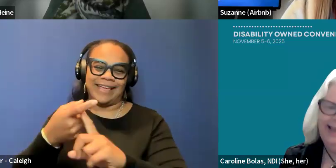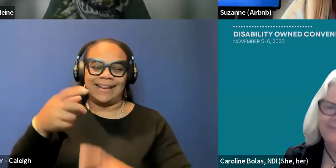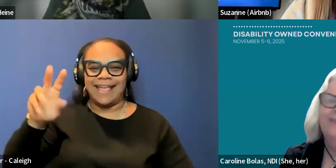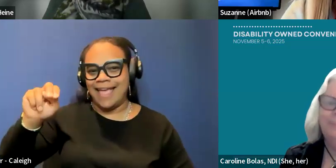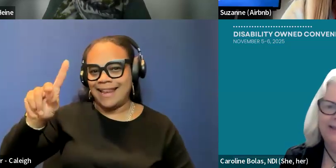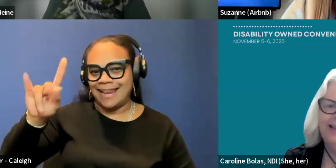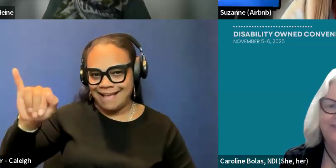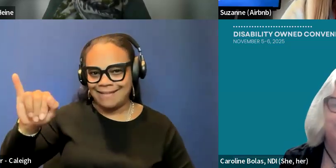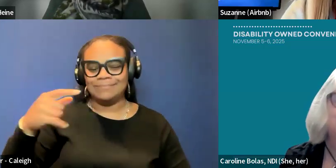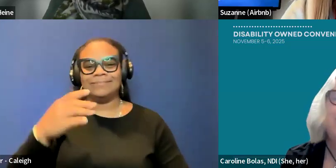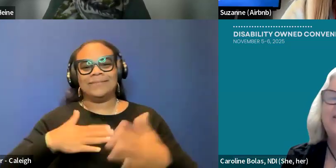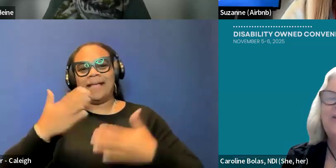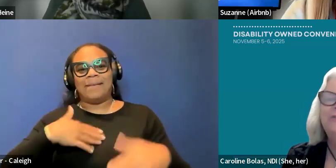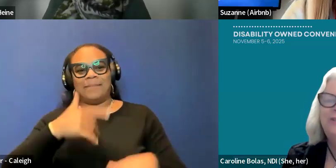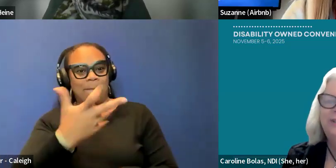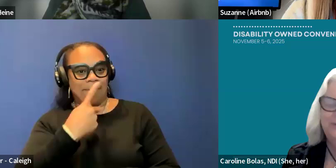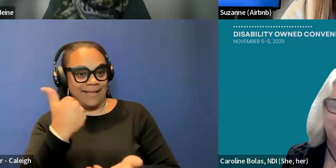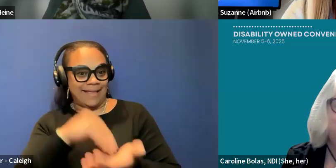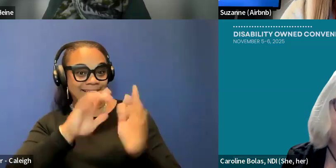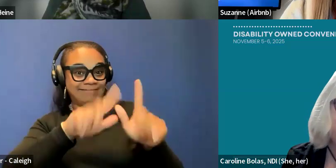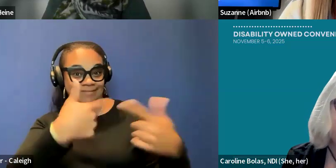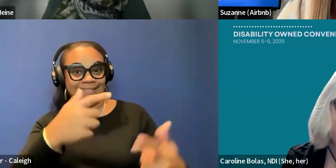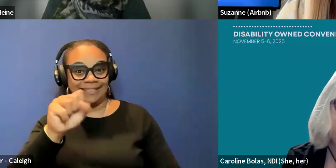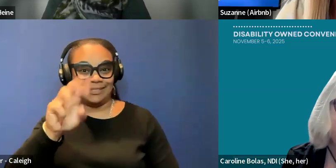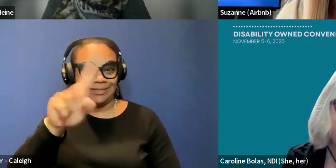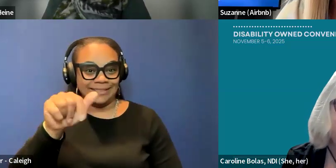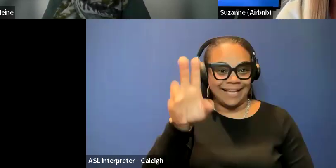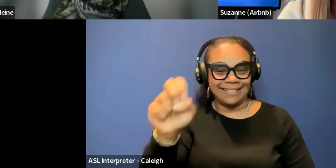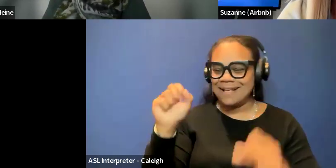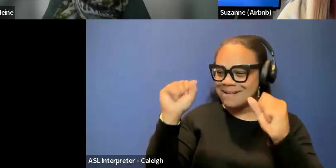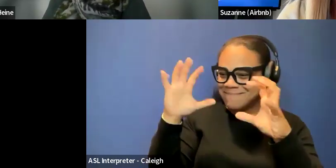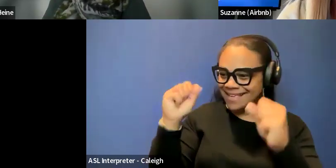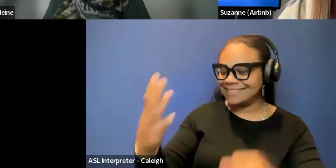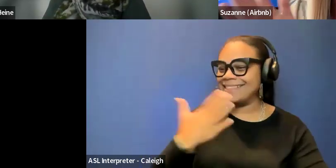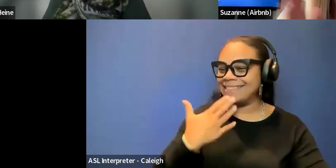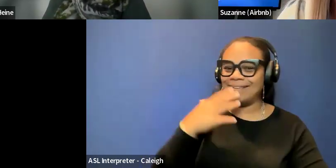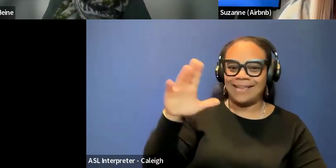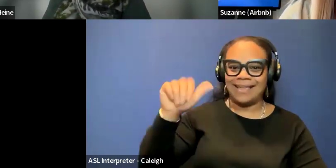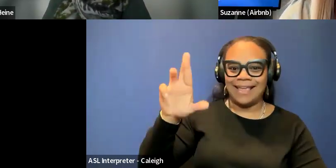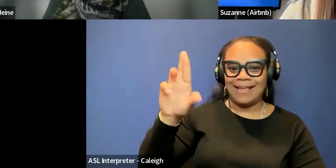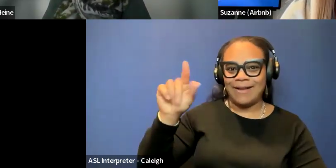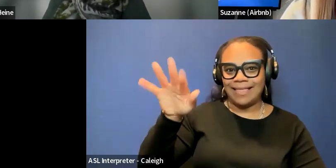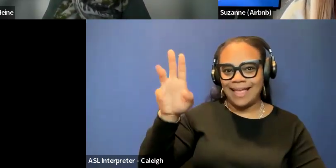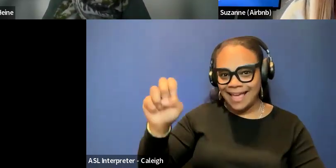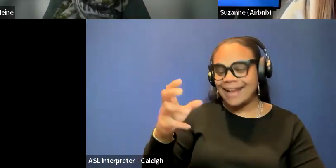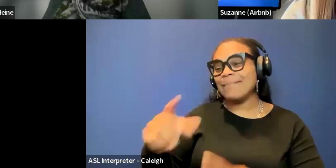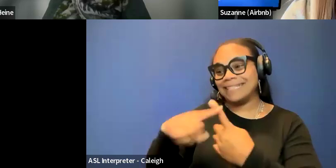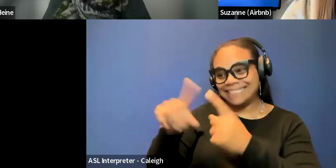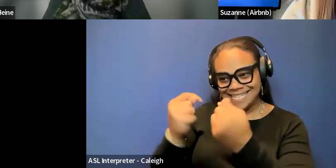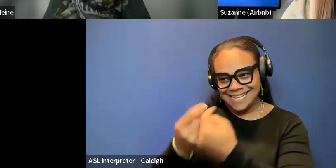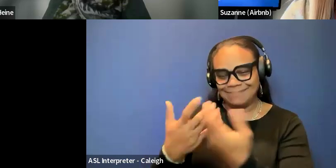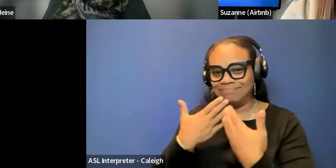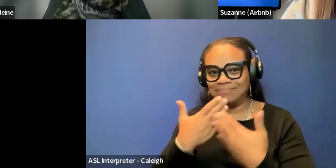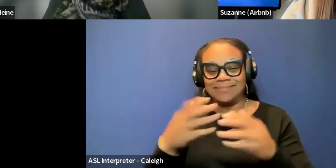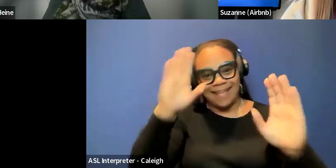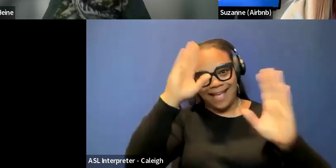and we're so glad to have her back again. So Suzanne, over to you. Amazing. Thank you so much, Caroline and team. And hi, everyone. It's great to be